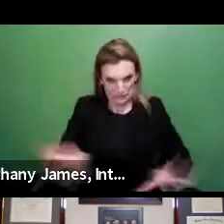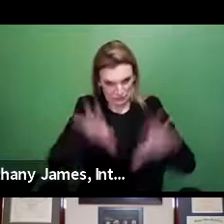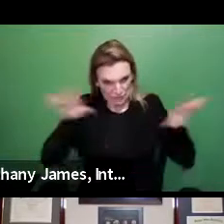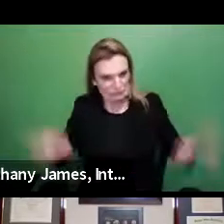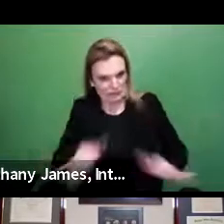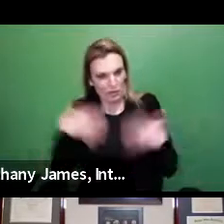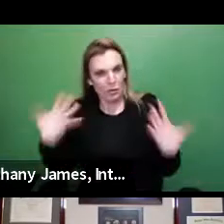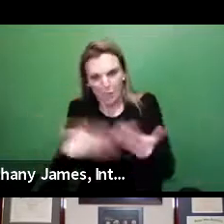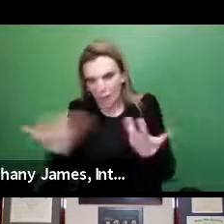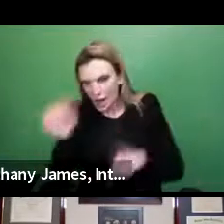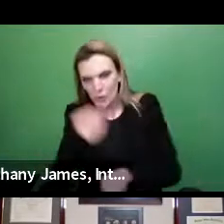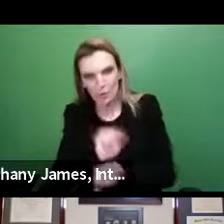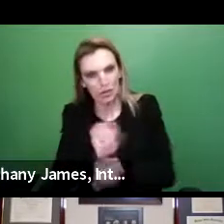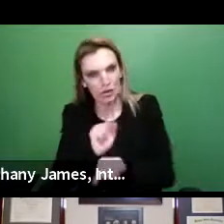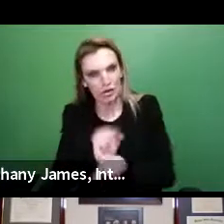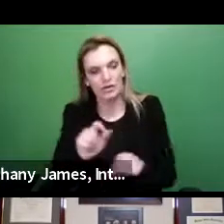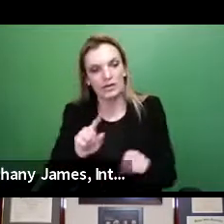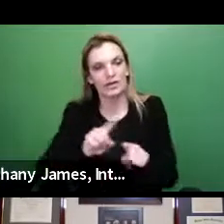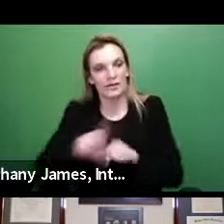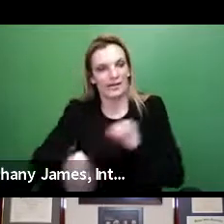things go along